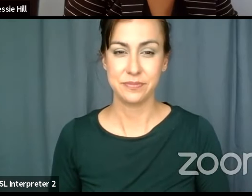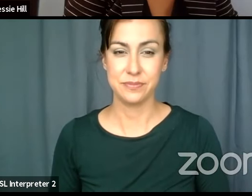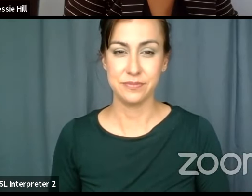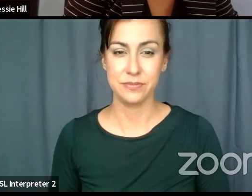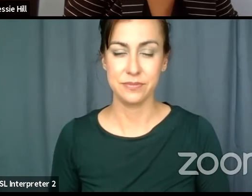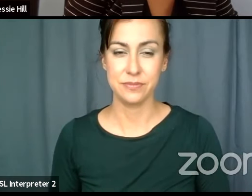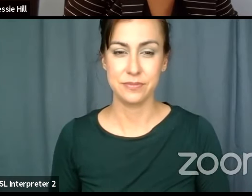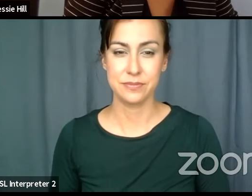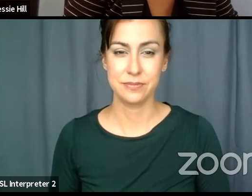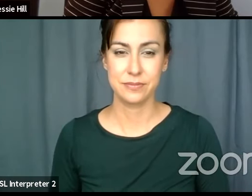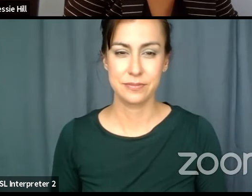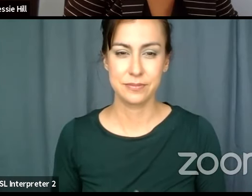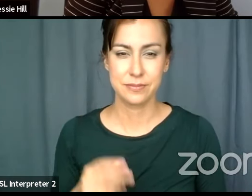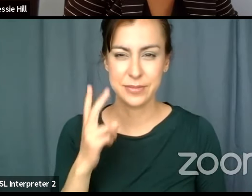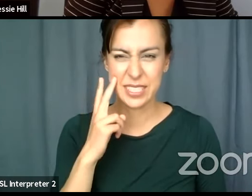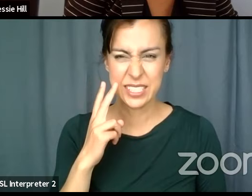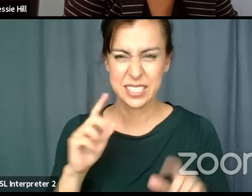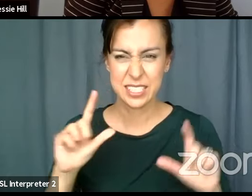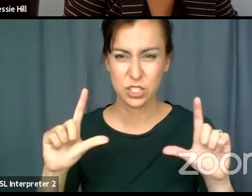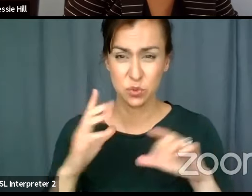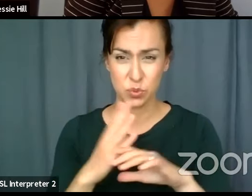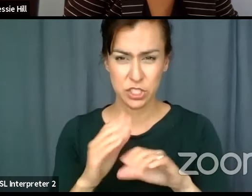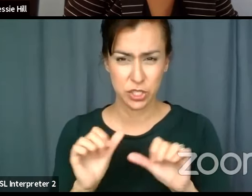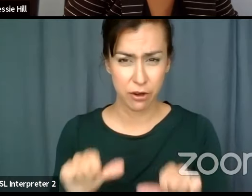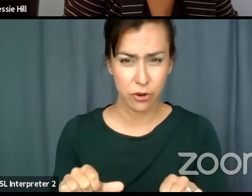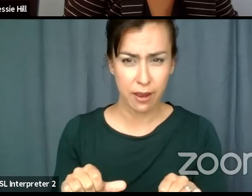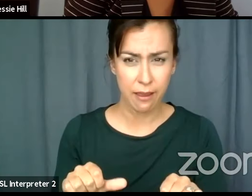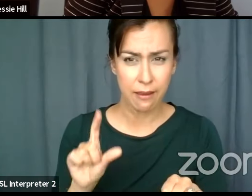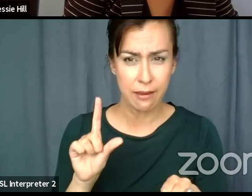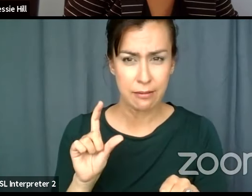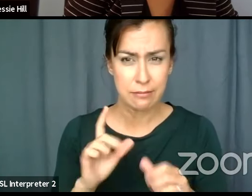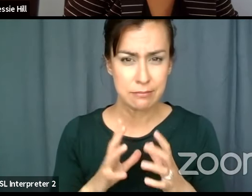Let me go see if I can go to screen sharing again.